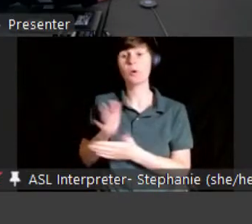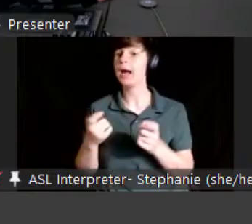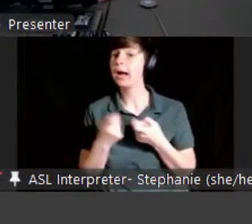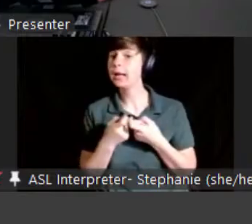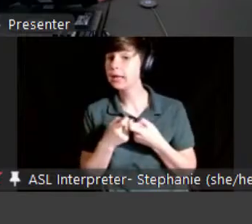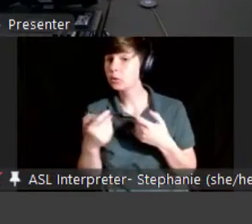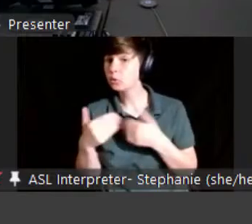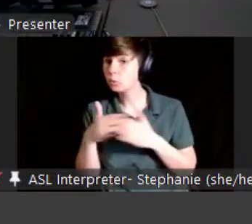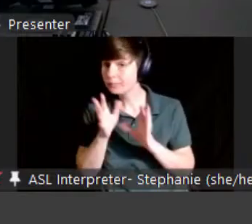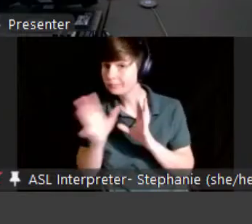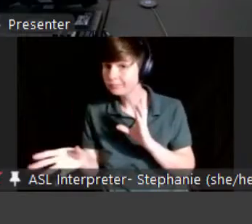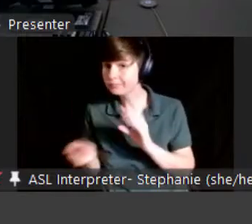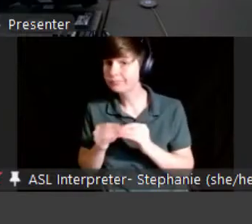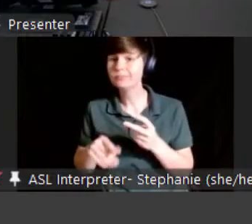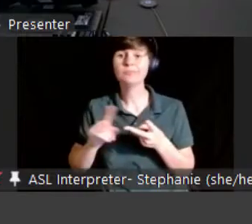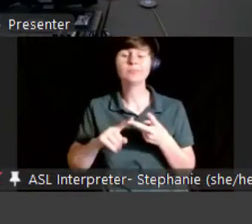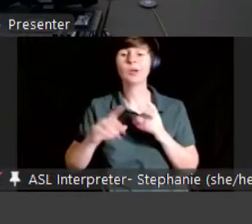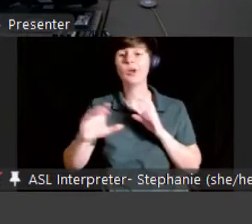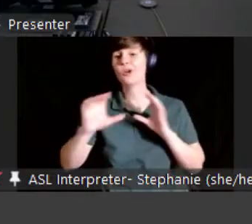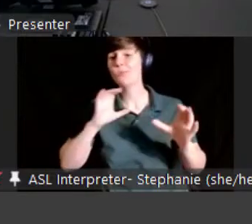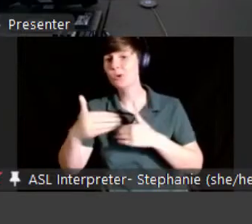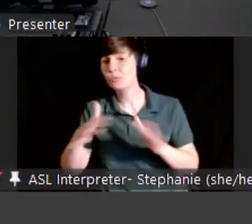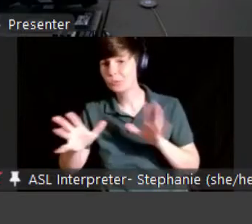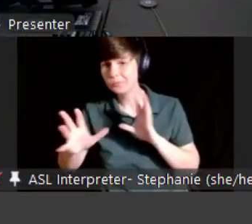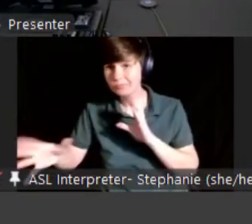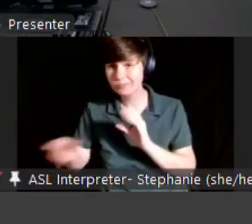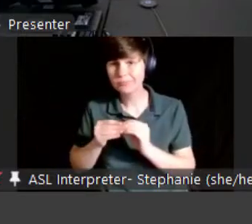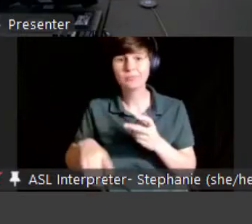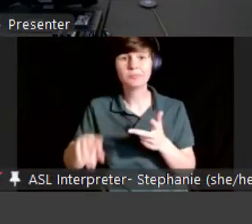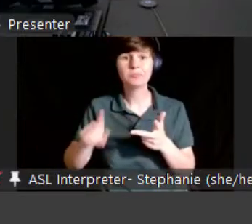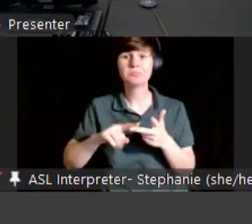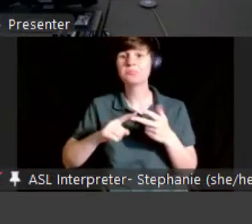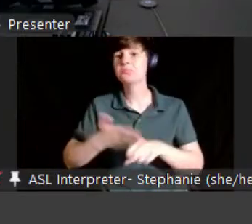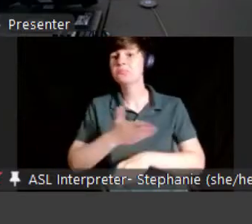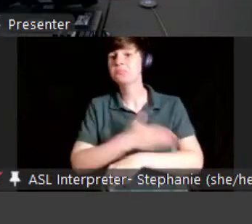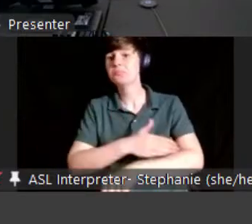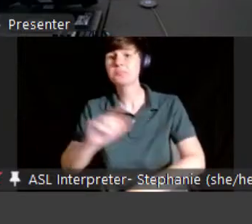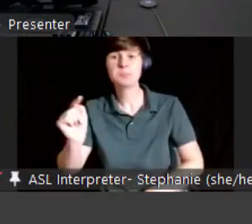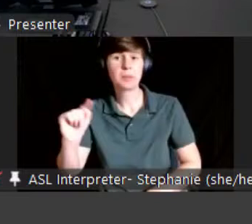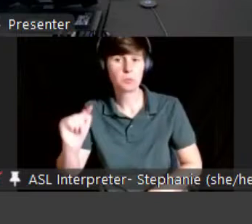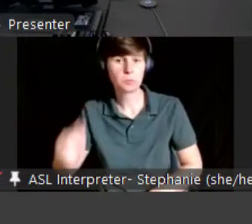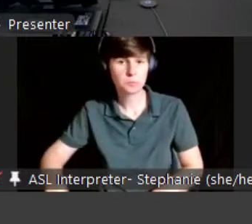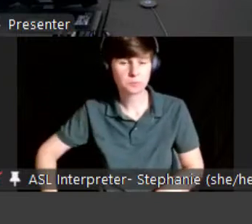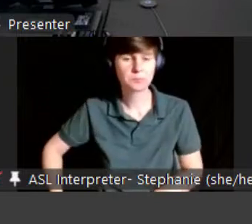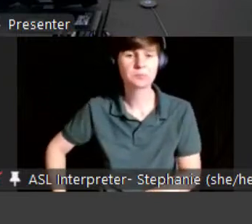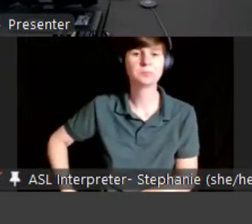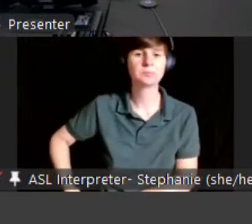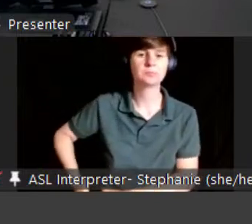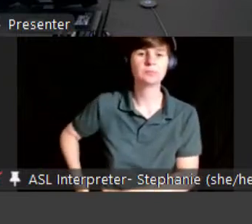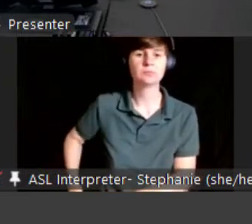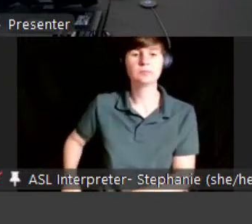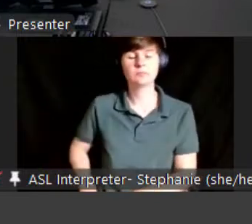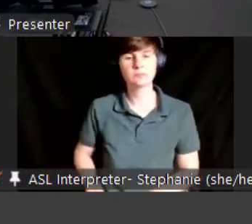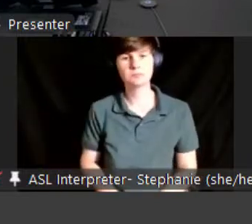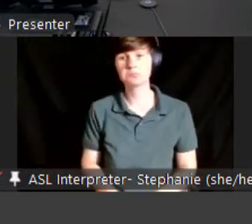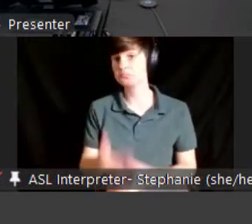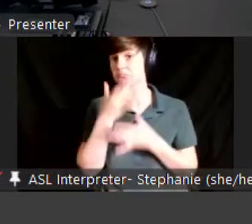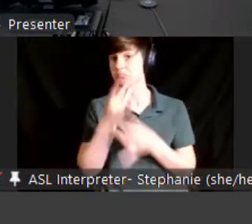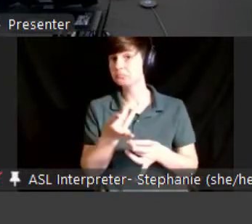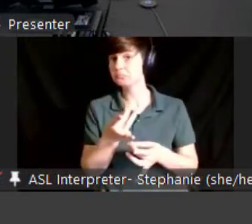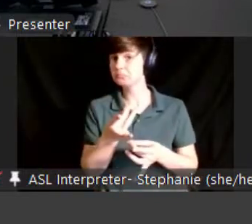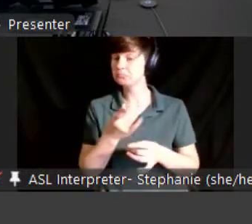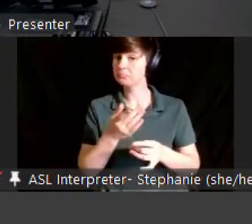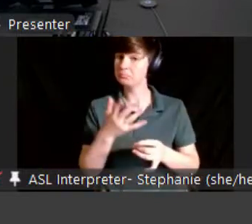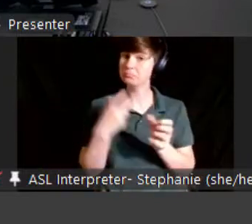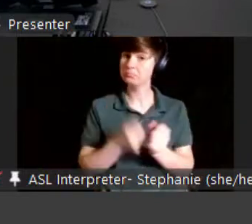the new communications room, and the upgraded washroom facilities. The most interesting update actually occurred for Austin this